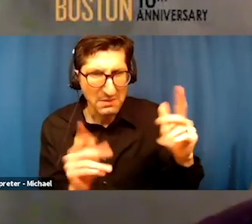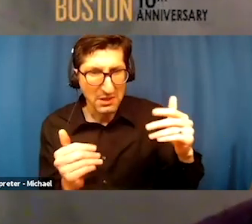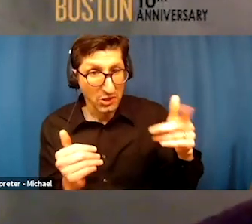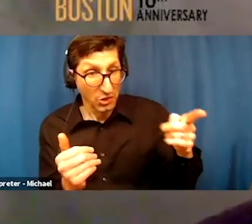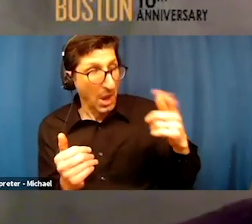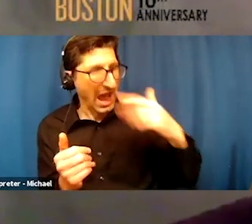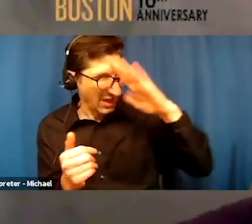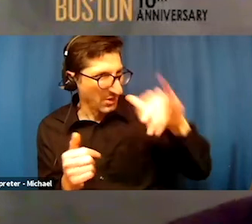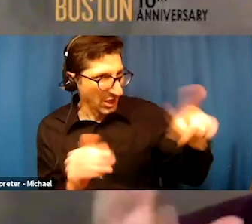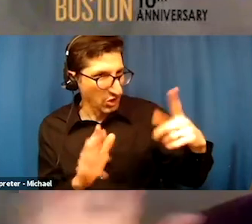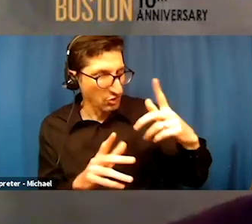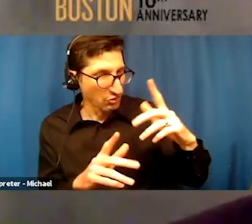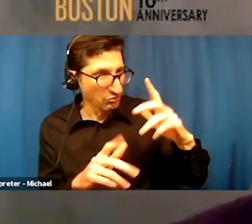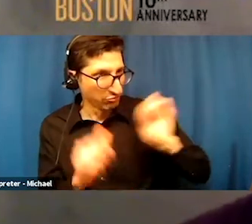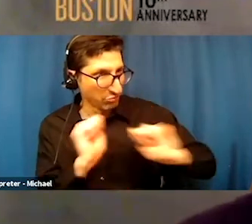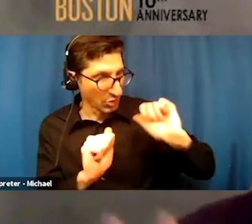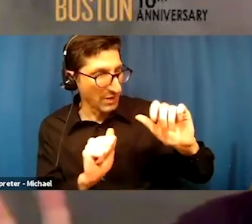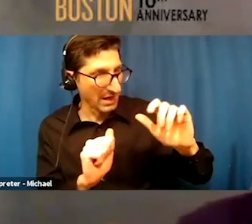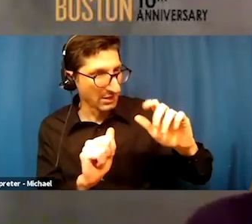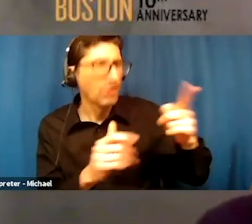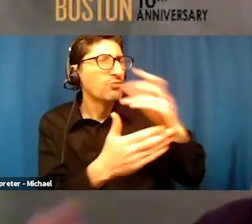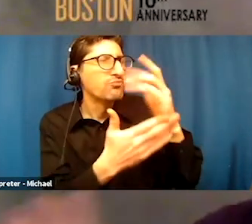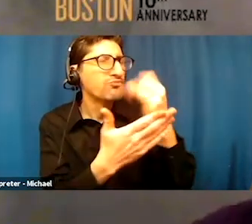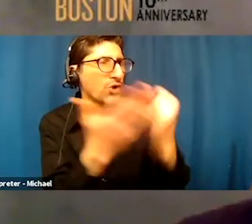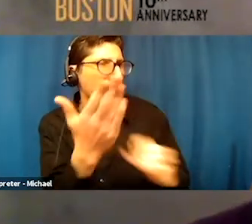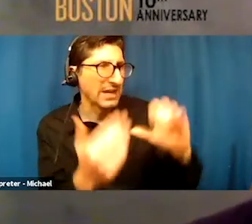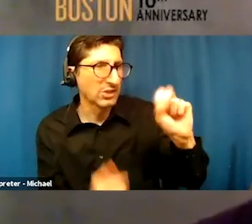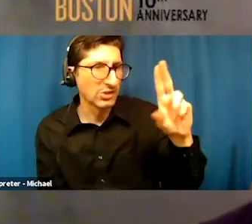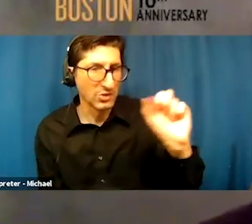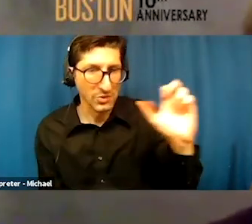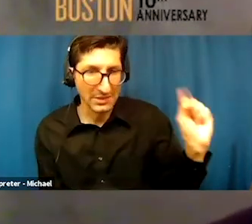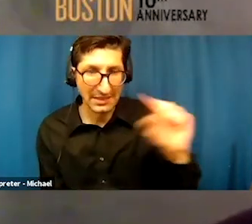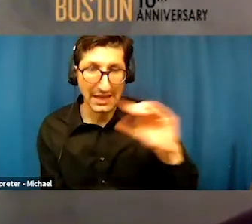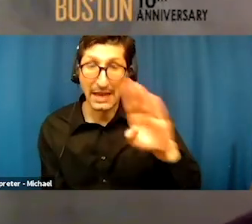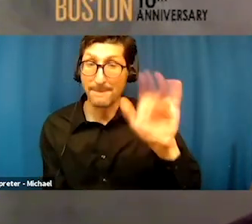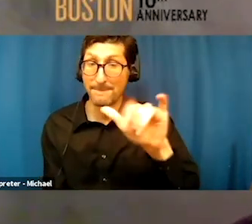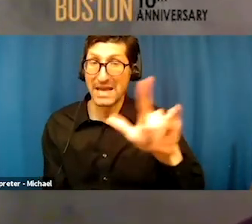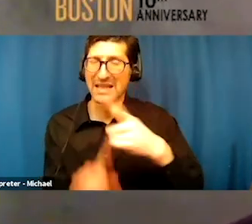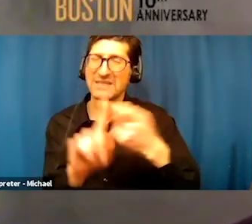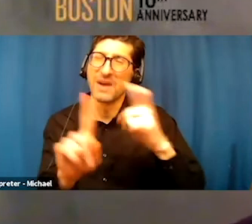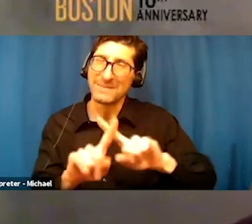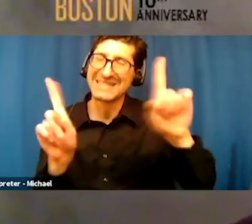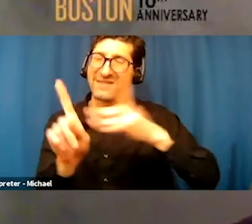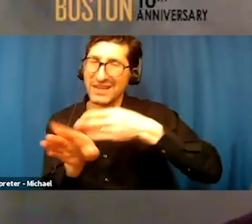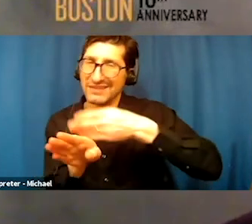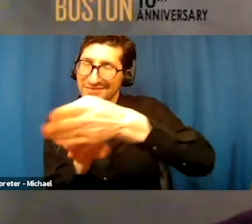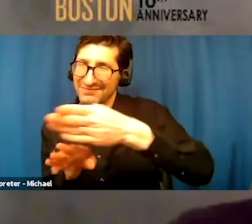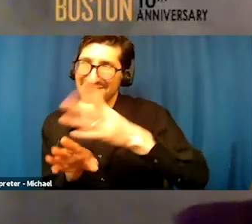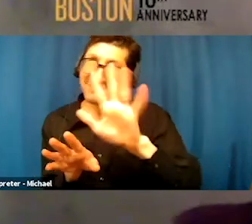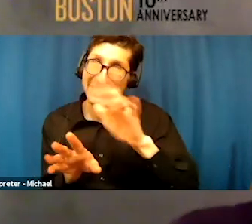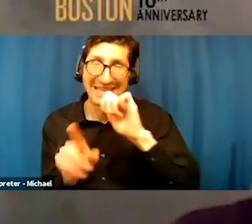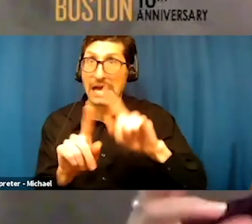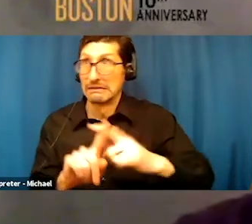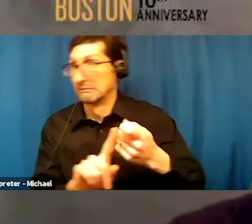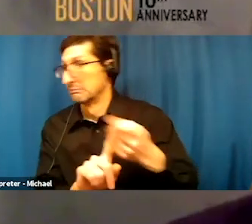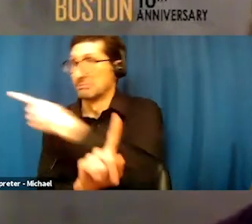for you? And then Bill Shannon is slightly from a different world, but, but not, not, not so much. And also this